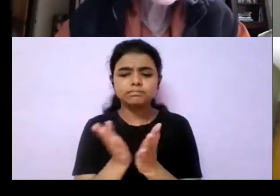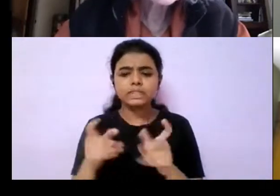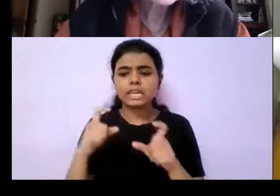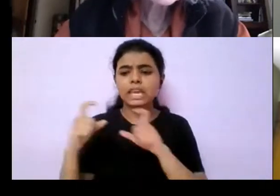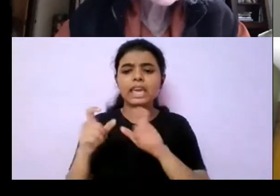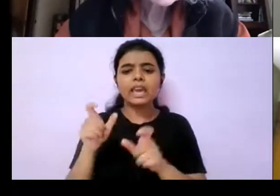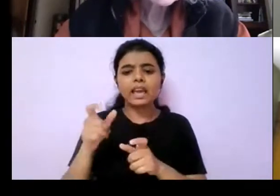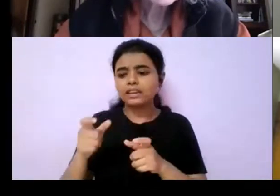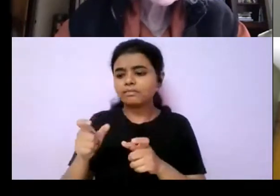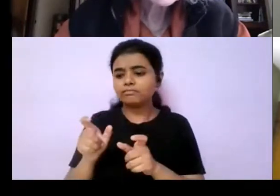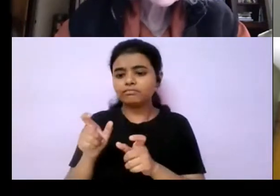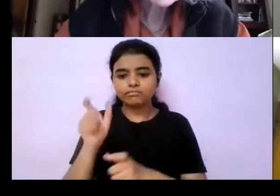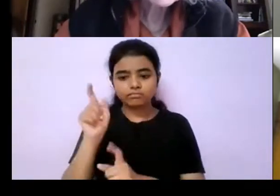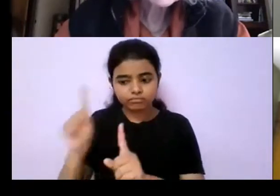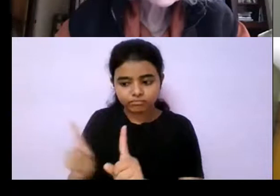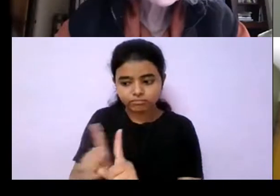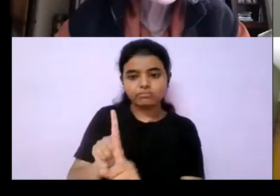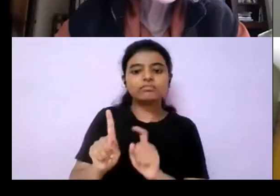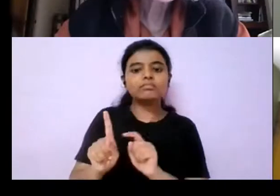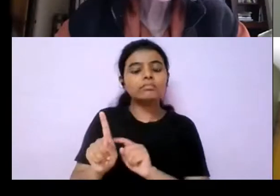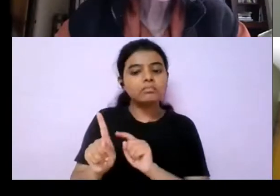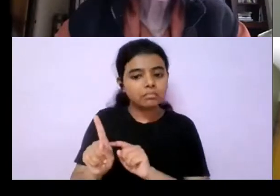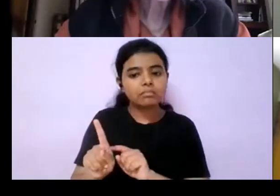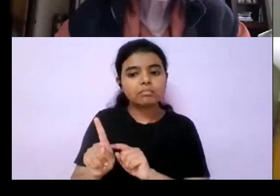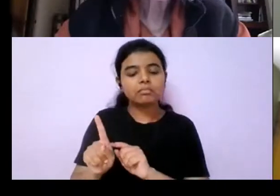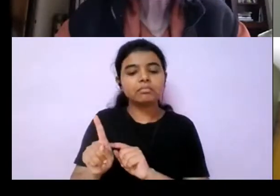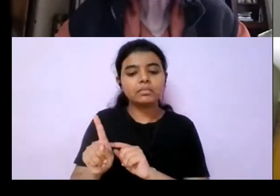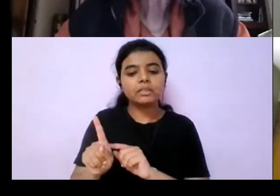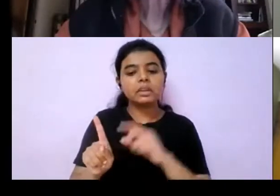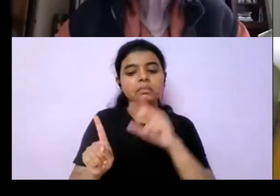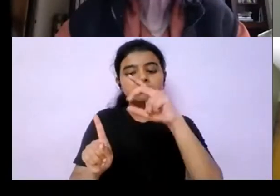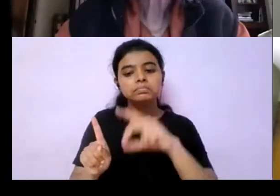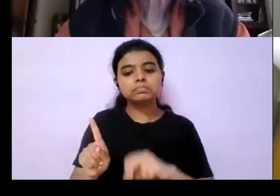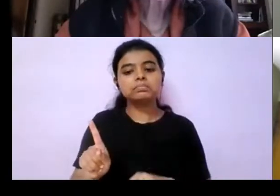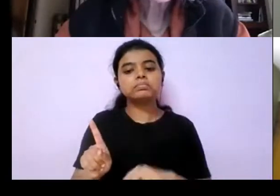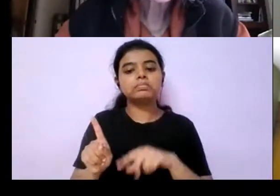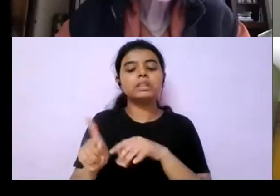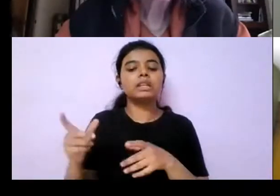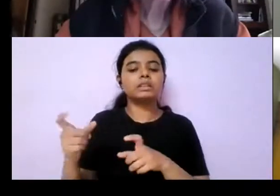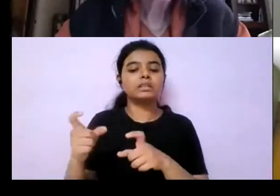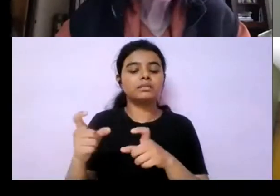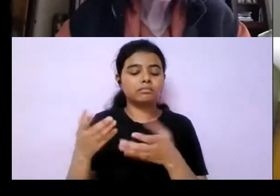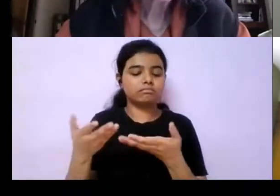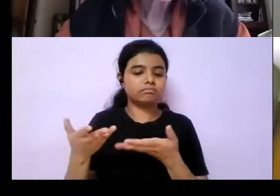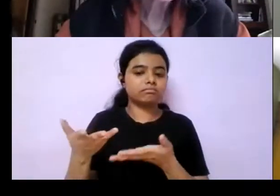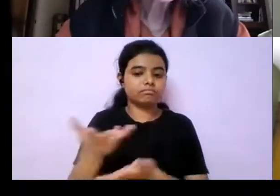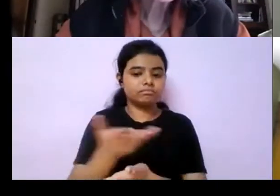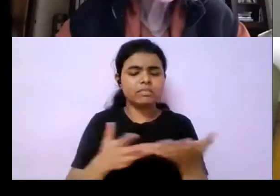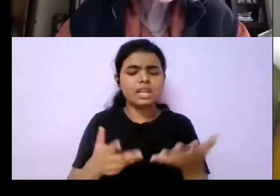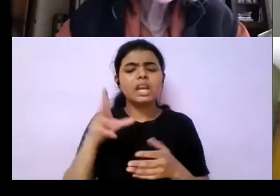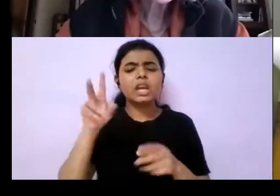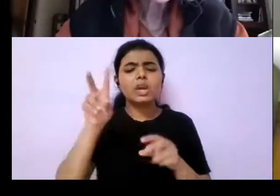caregiving. The central question is, are caregivers